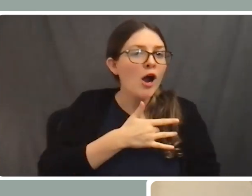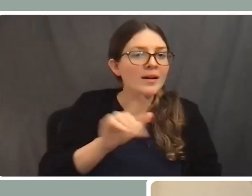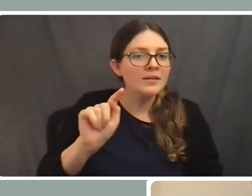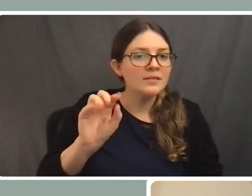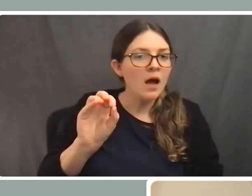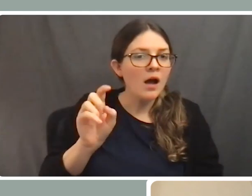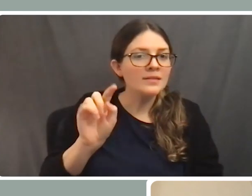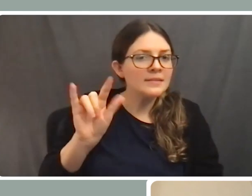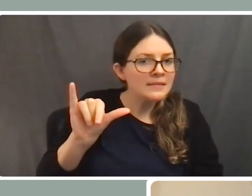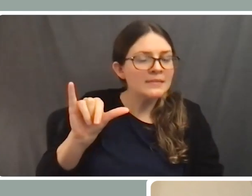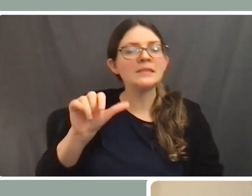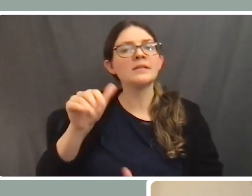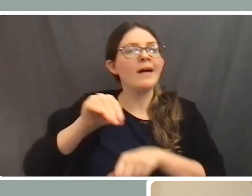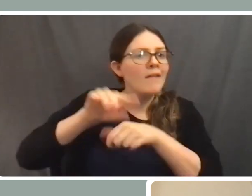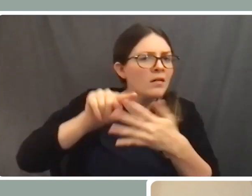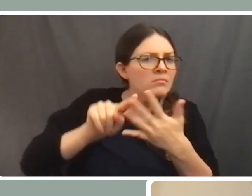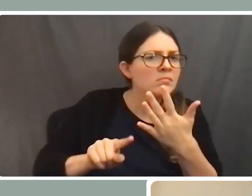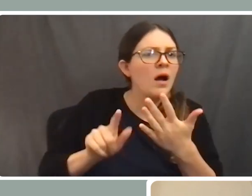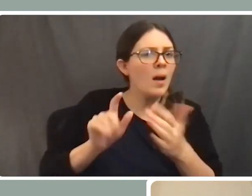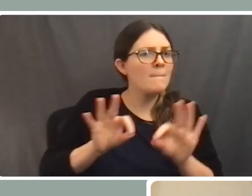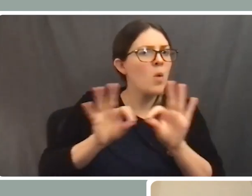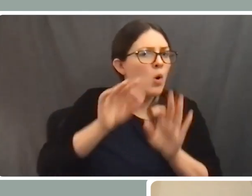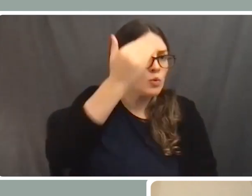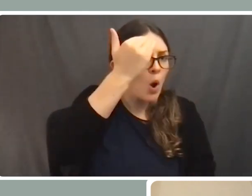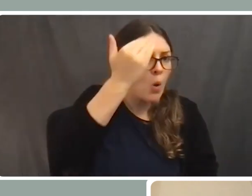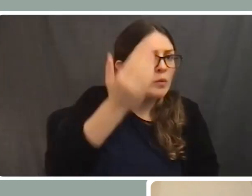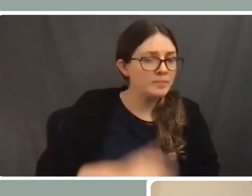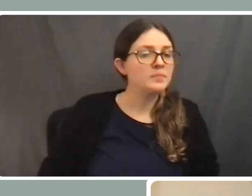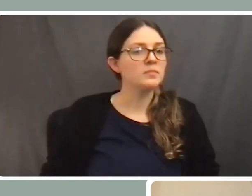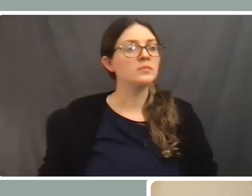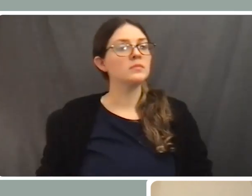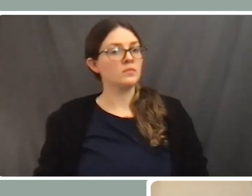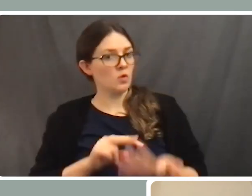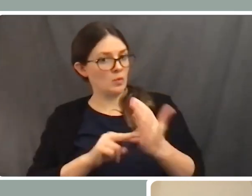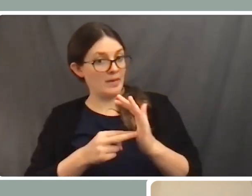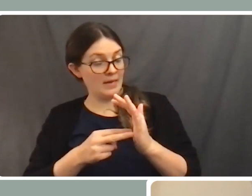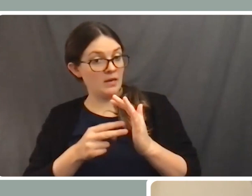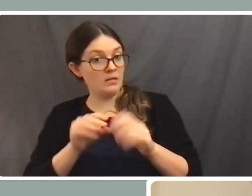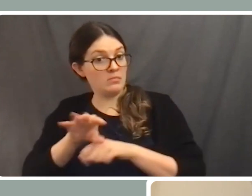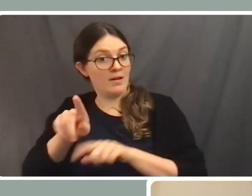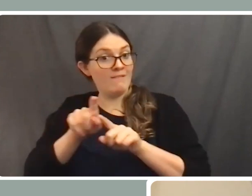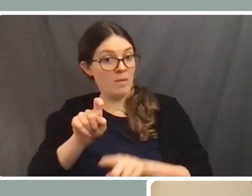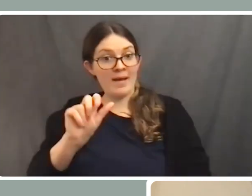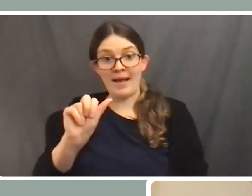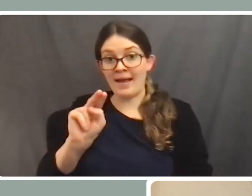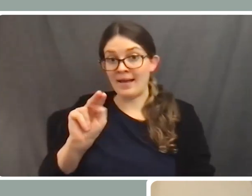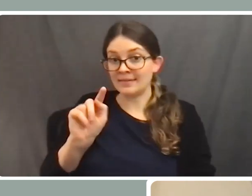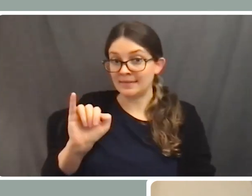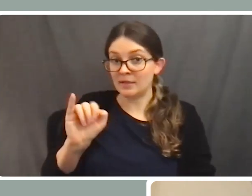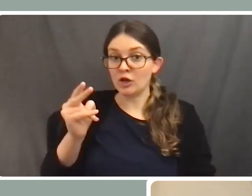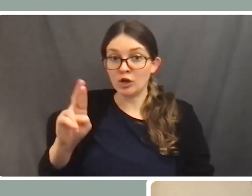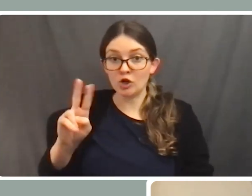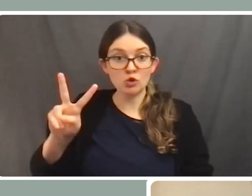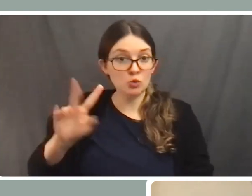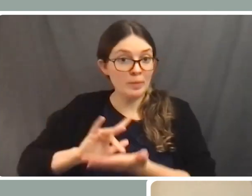need to be really attentive to. Yeah. And you're talking specifically about side effects of the anti-HER2 drugs. Yes. Right? Yes. Sorry.